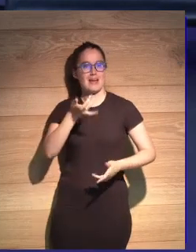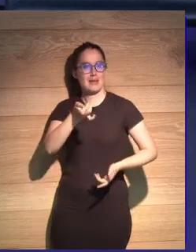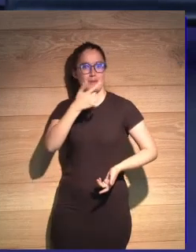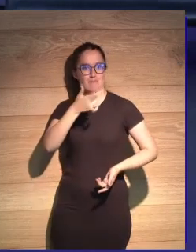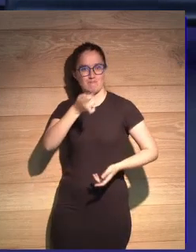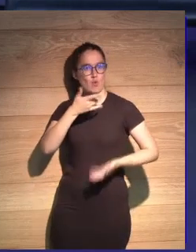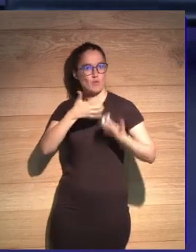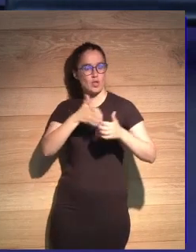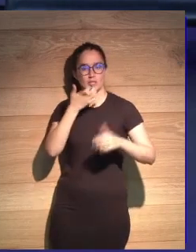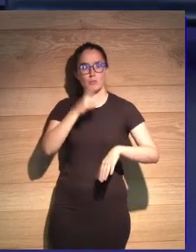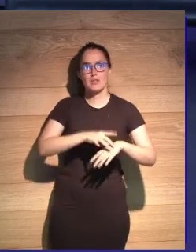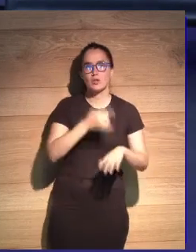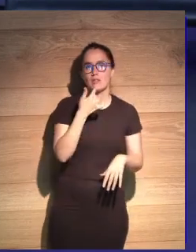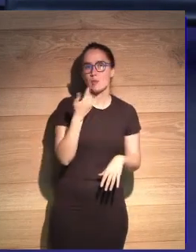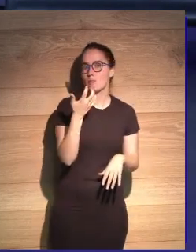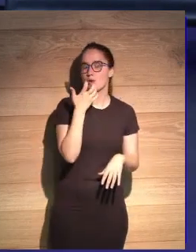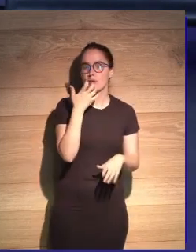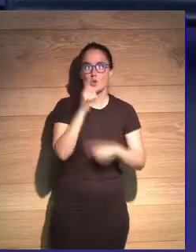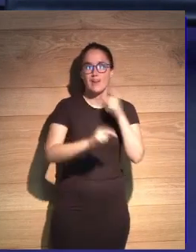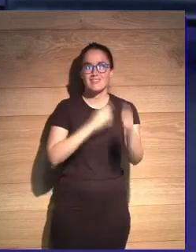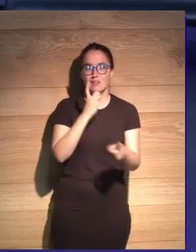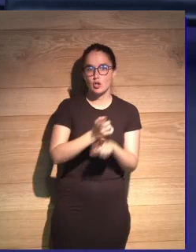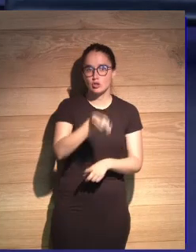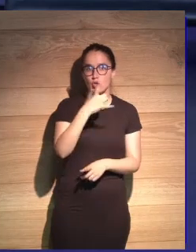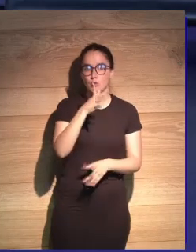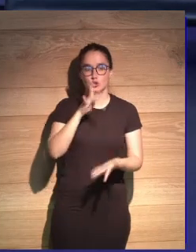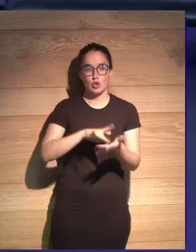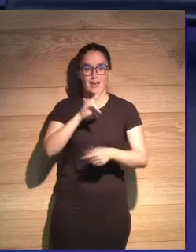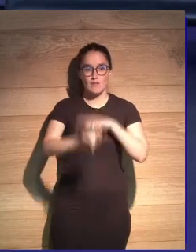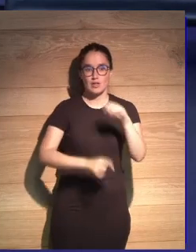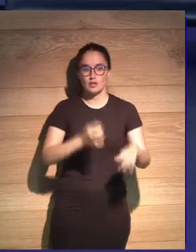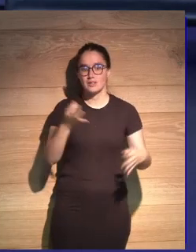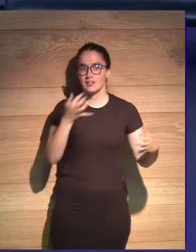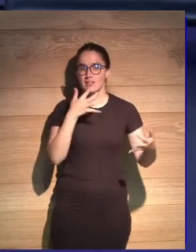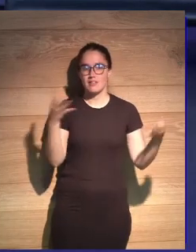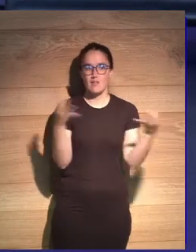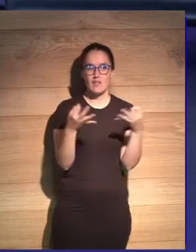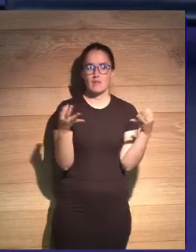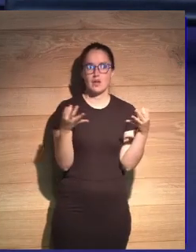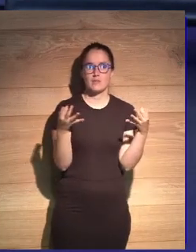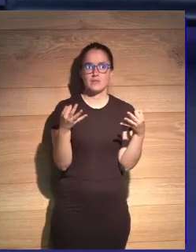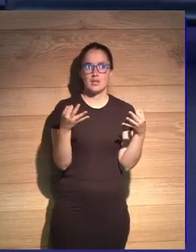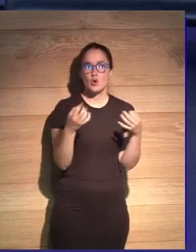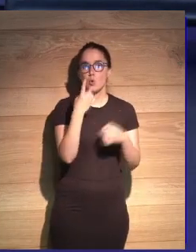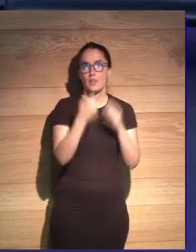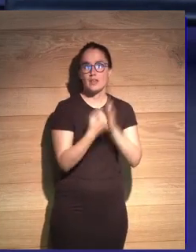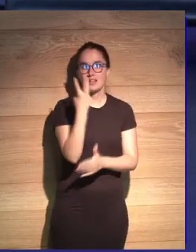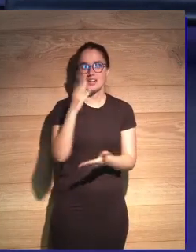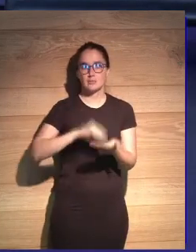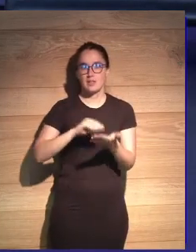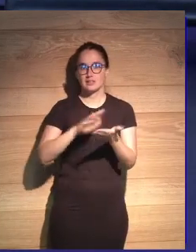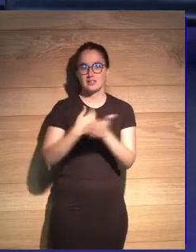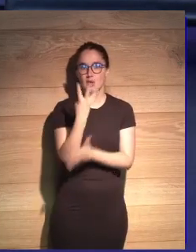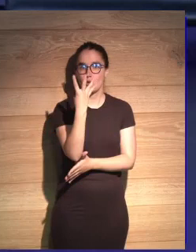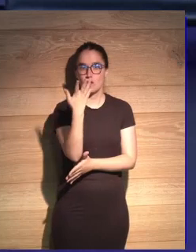Compliance with the treatment is key if we are prescribed an antibiotic because we have an infection and we have to take it